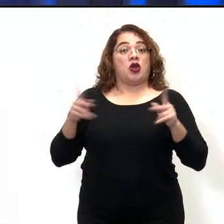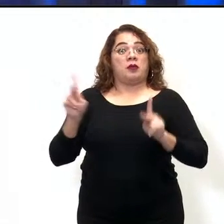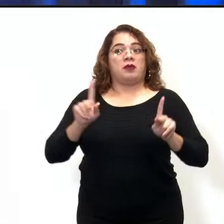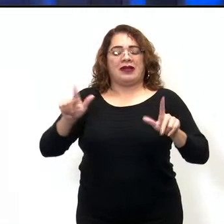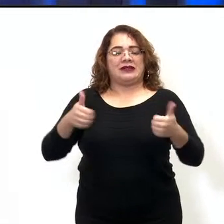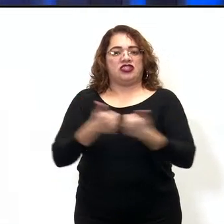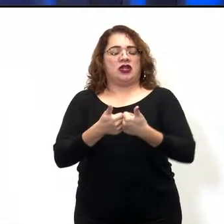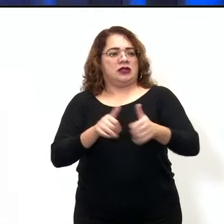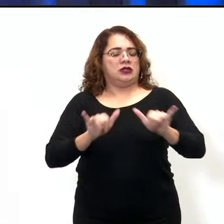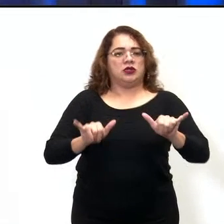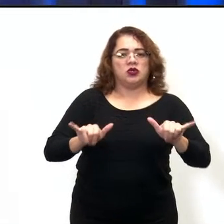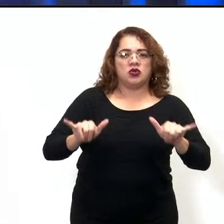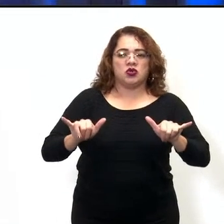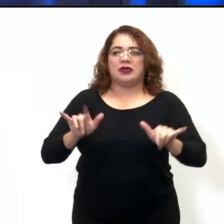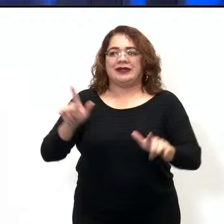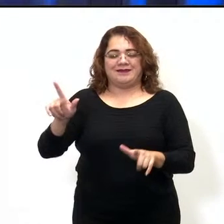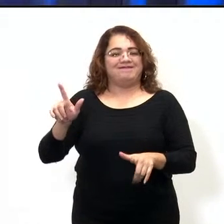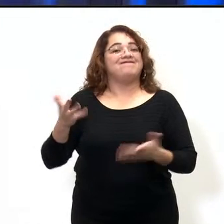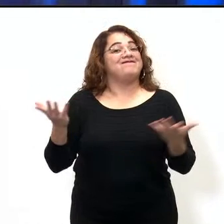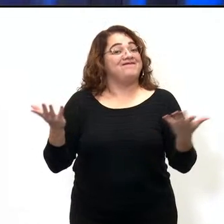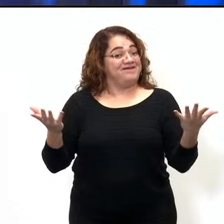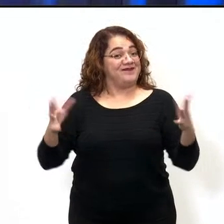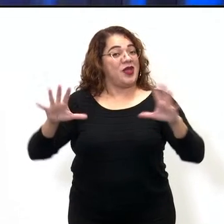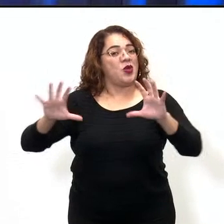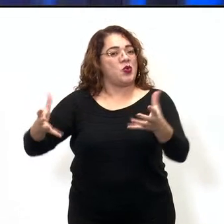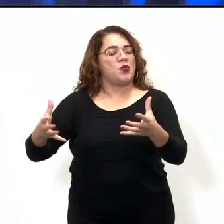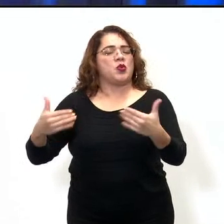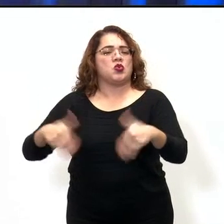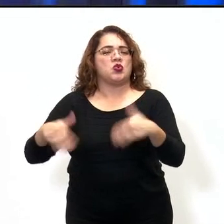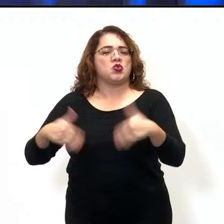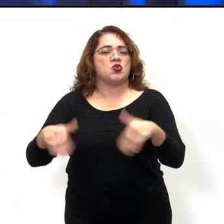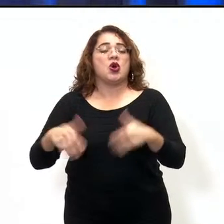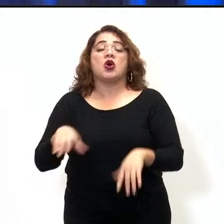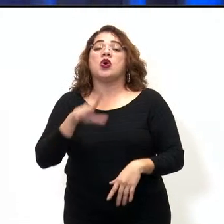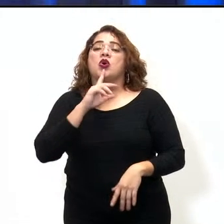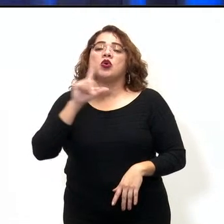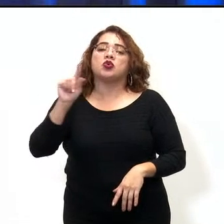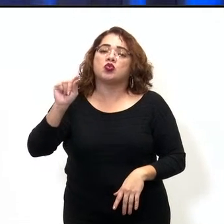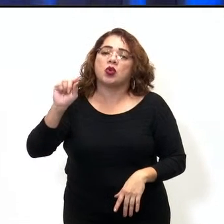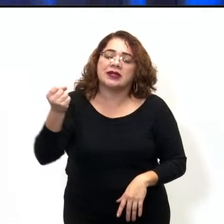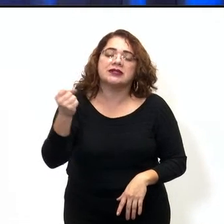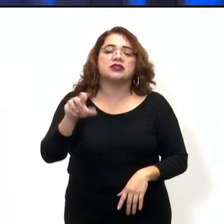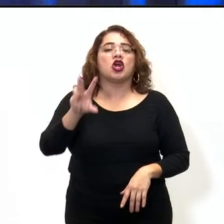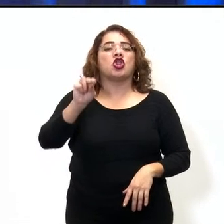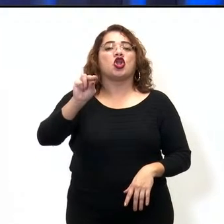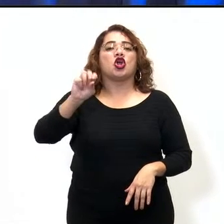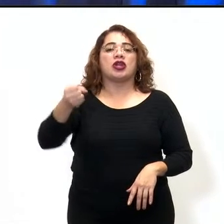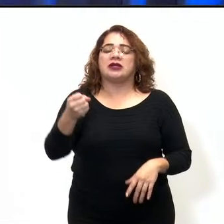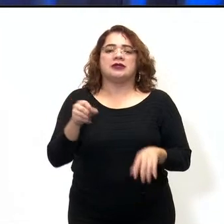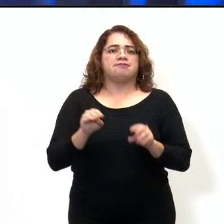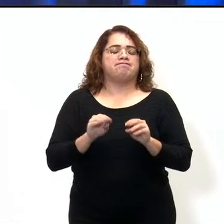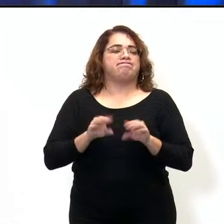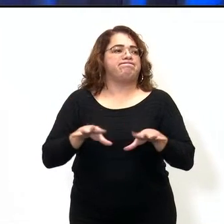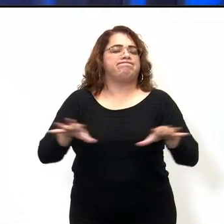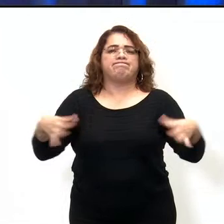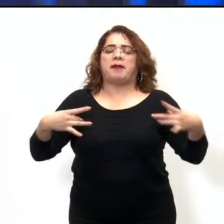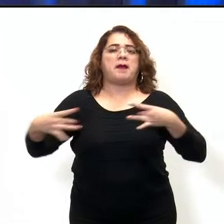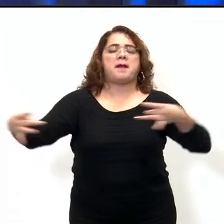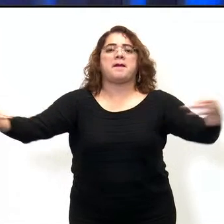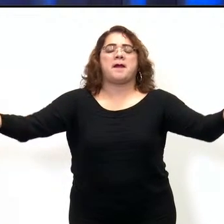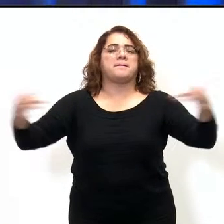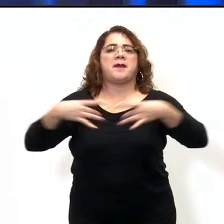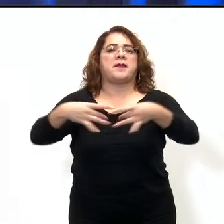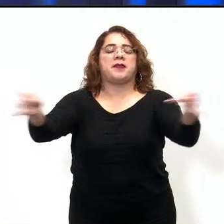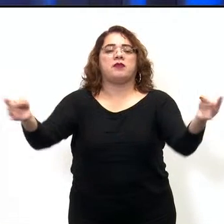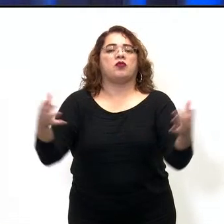challenge. And so we know that folks in their 20s and in their 30s are spreading this at a quicker and faster rate than anybody